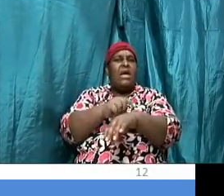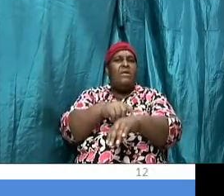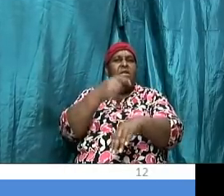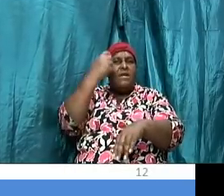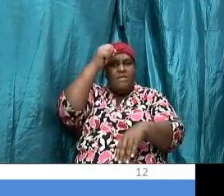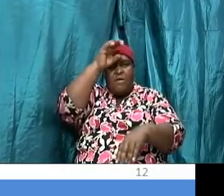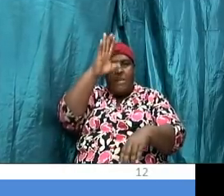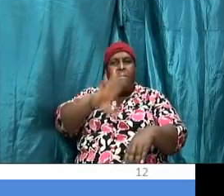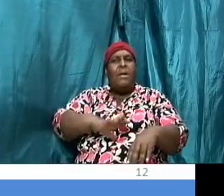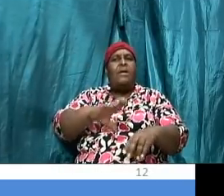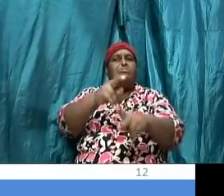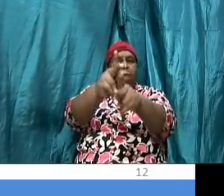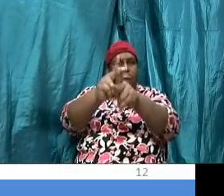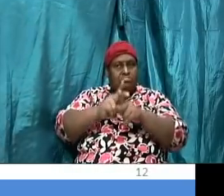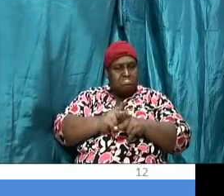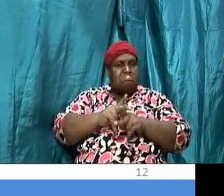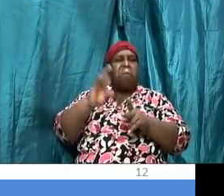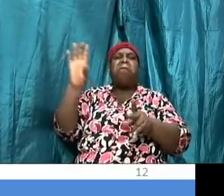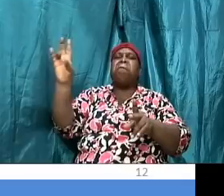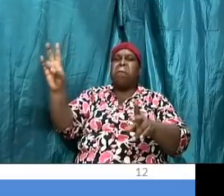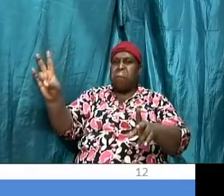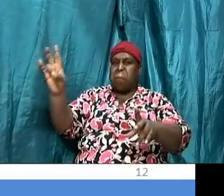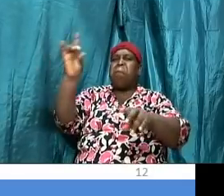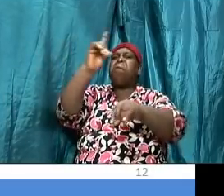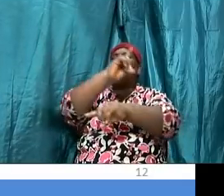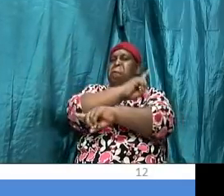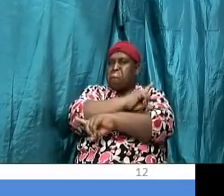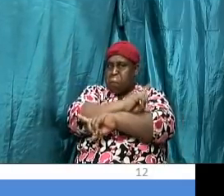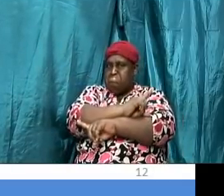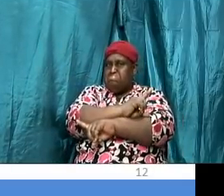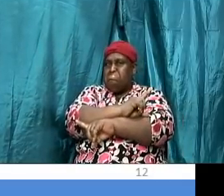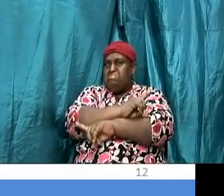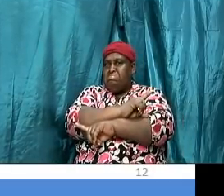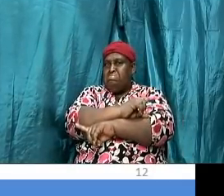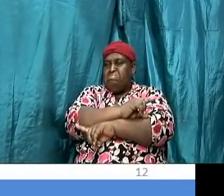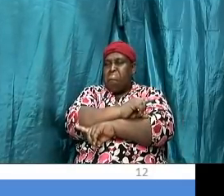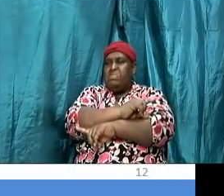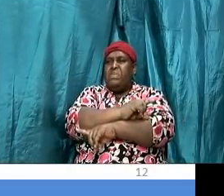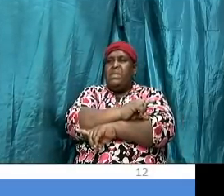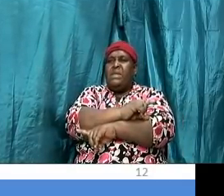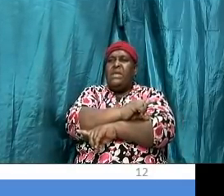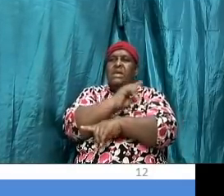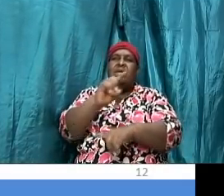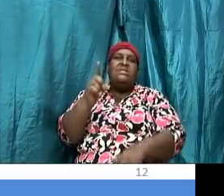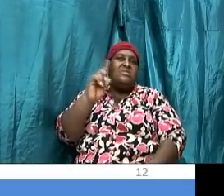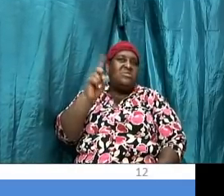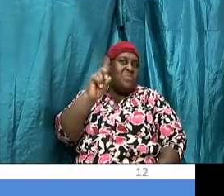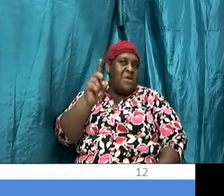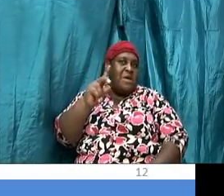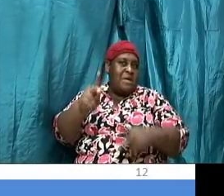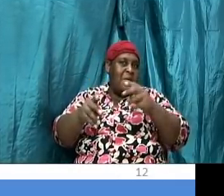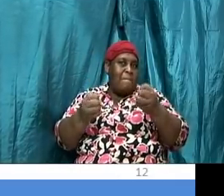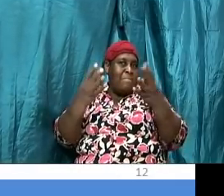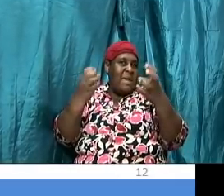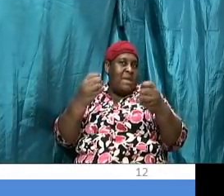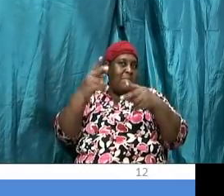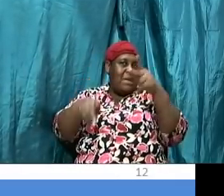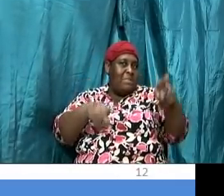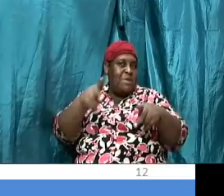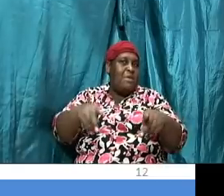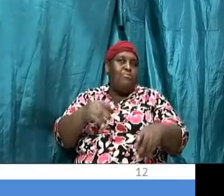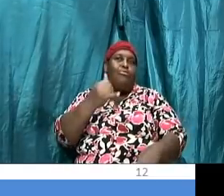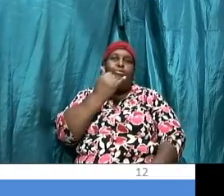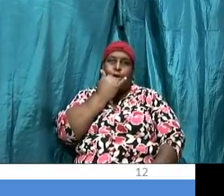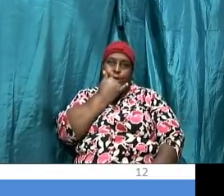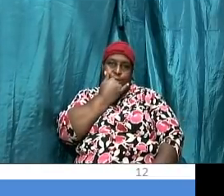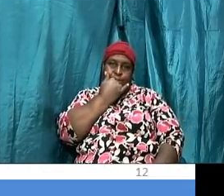keep the Sabbath. This is where a lot of people get it wrong, because they read the scripture